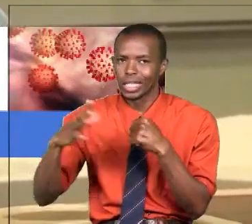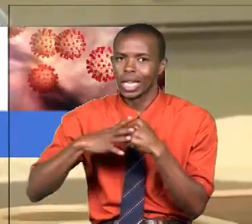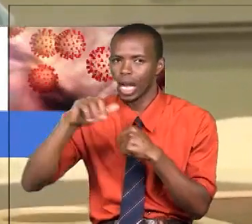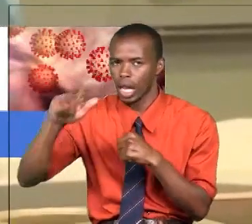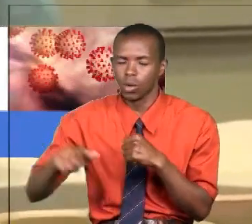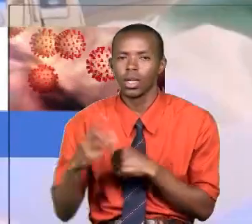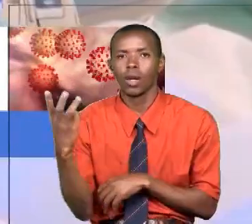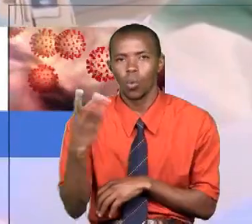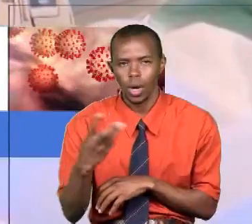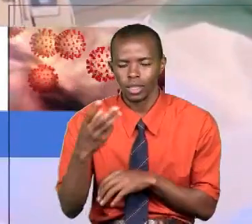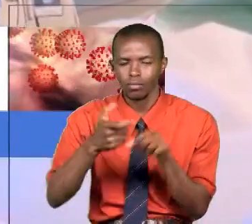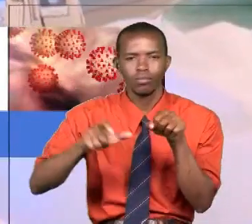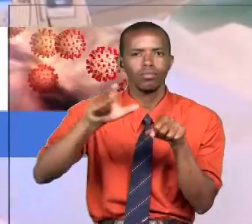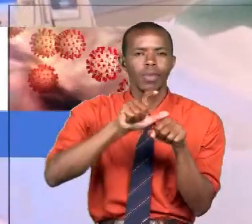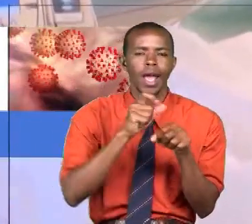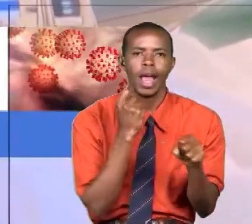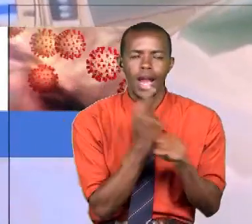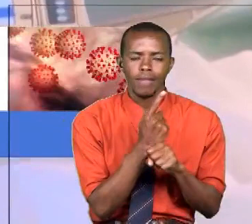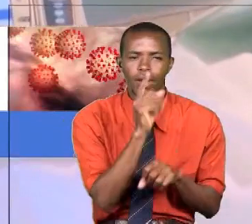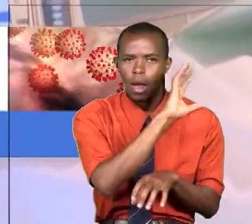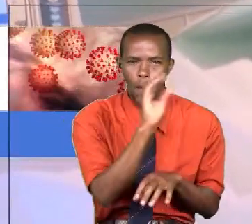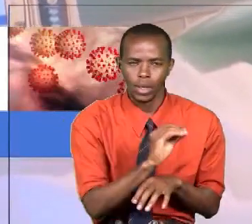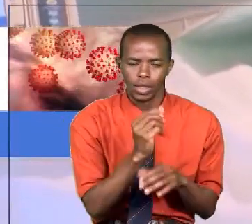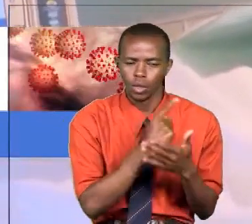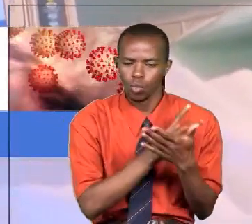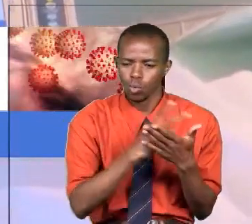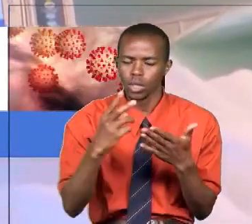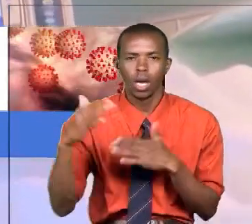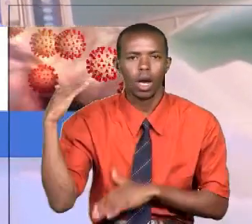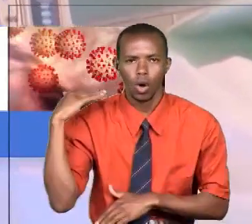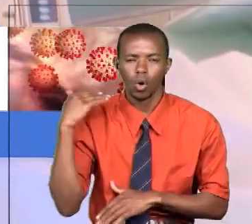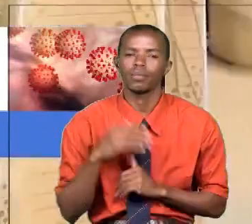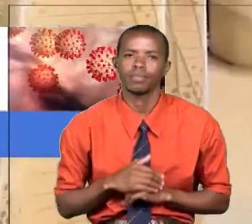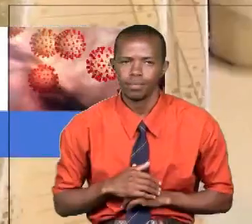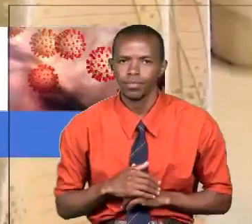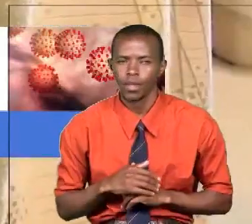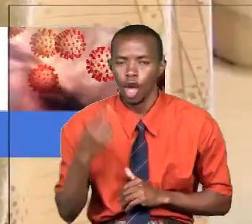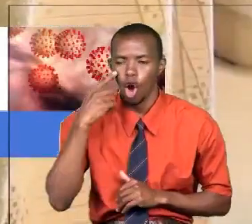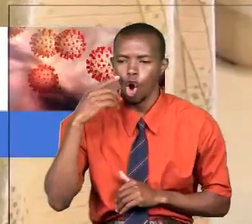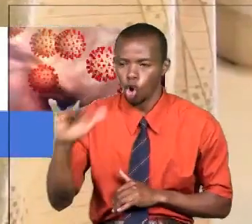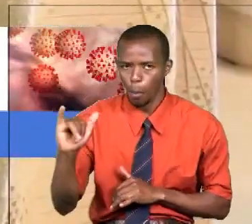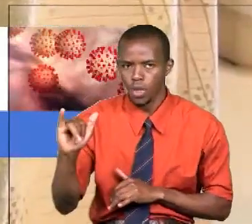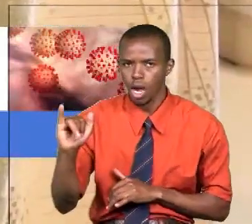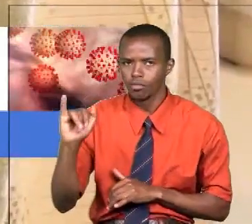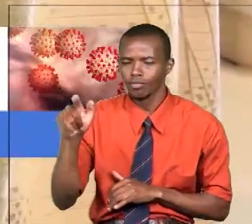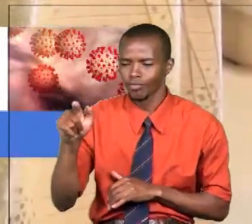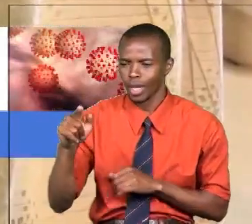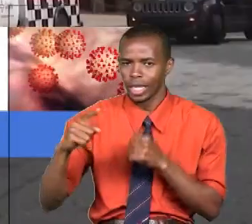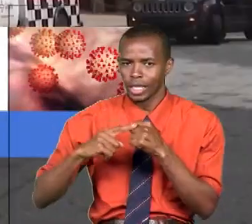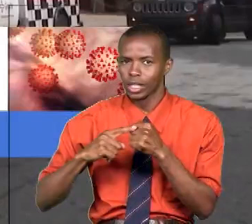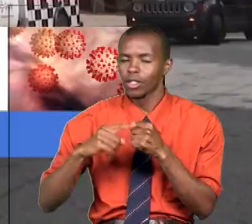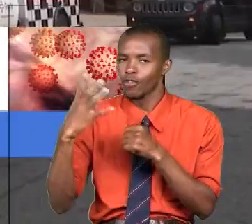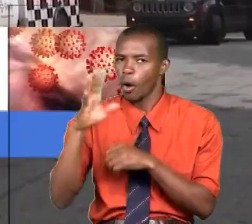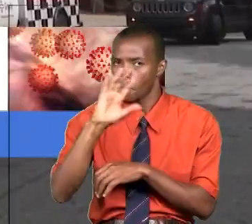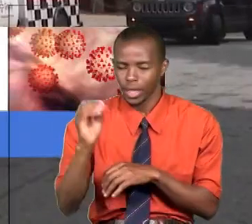Wednesday, an increase of 11% in 2 weeks. The District of Columbia saw the fastest increase of 64%, followed